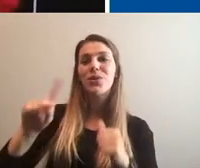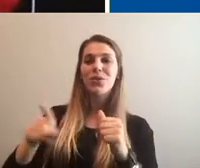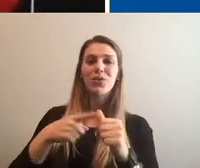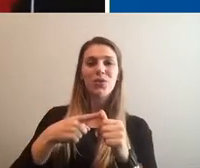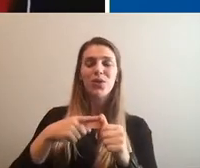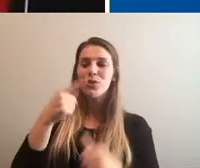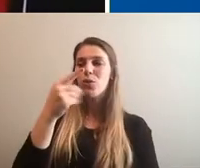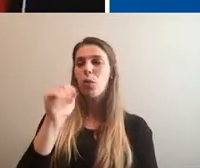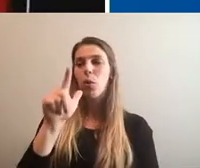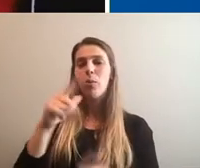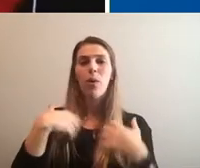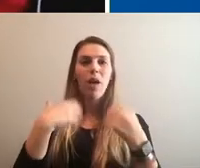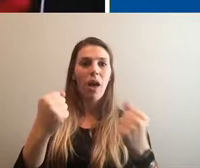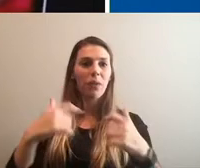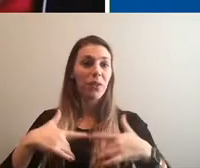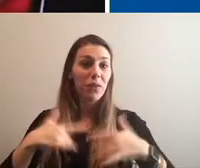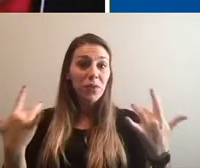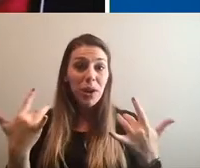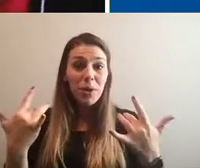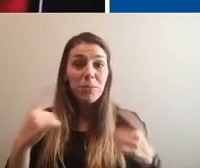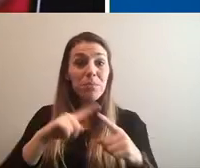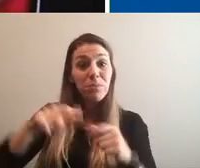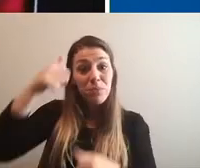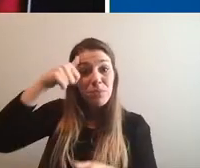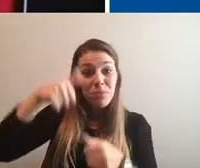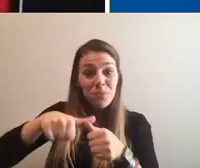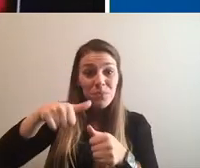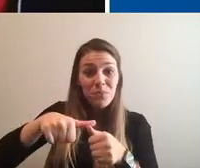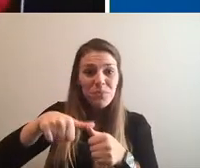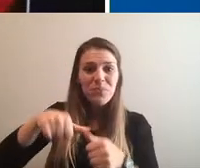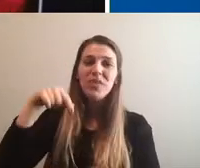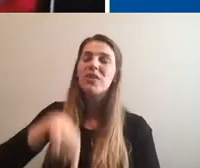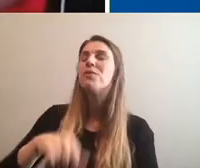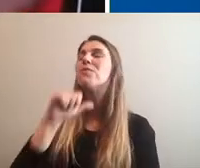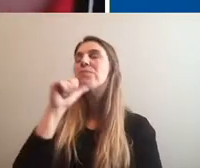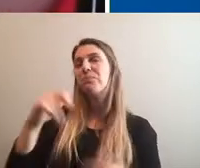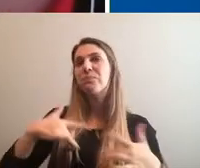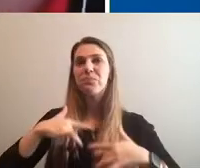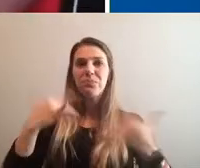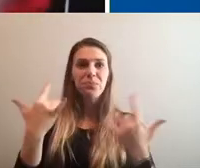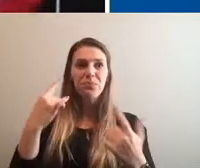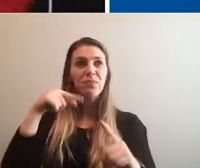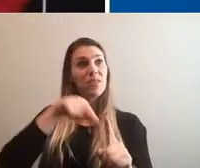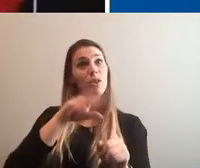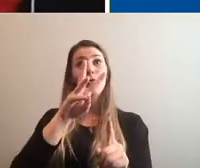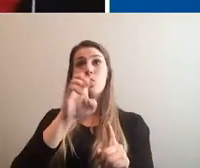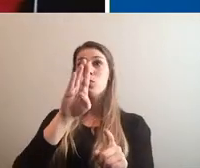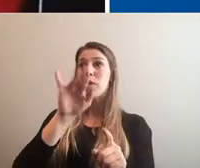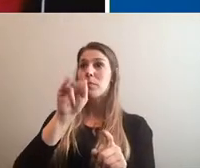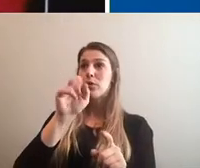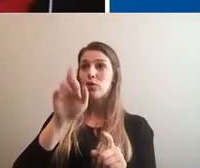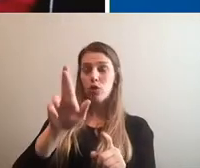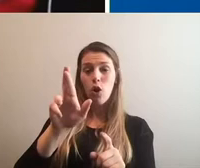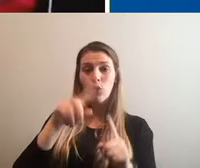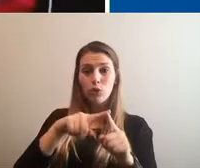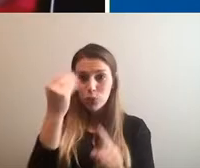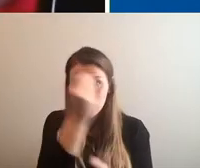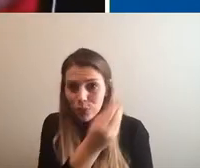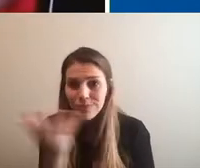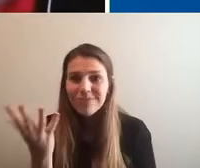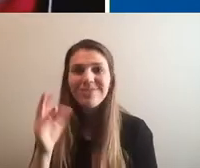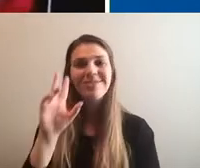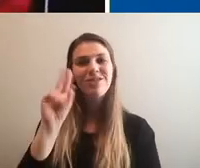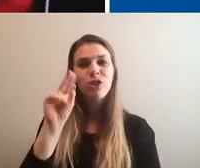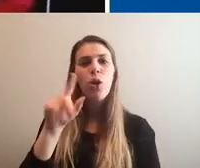global health event. But keep in mind, this is not an event that's just a webinar to inform you. It's a webinar, it's